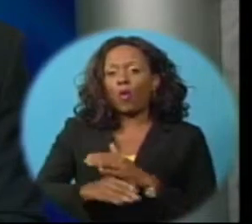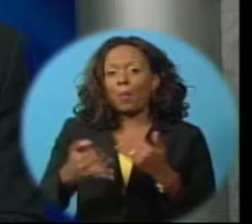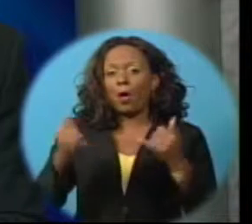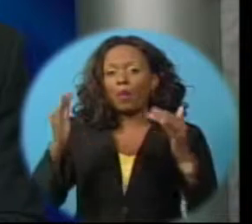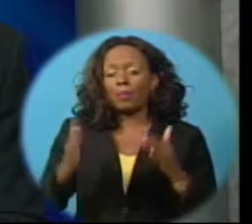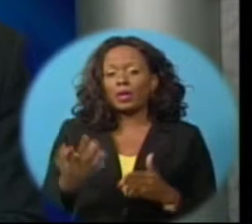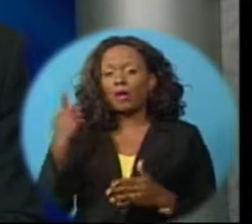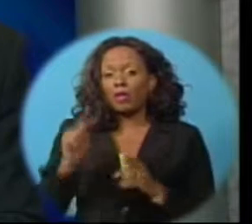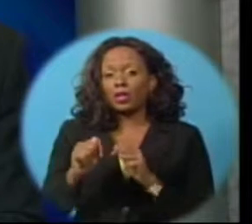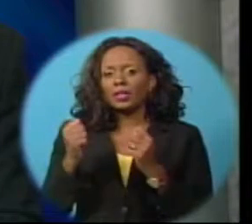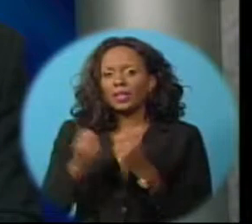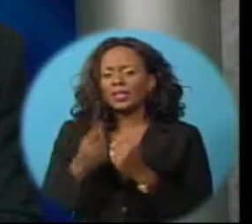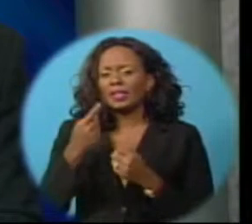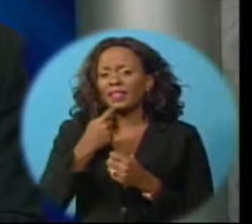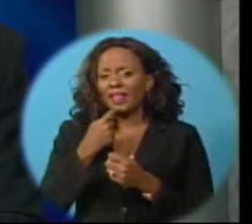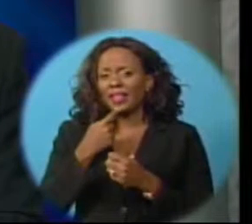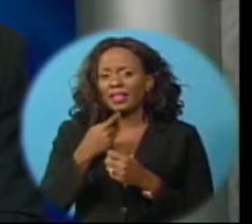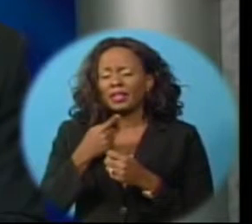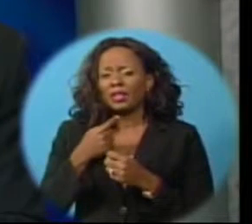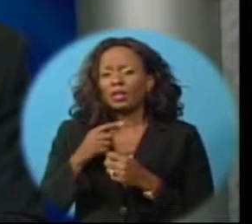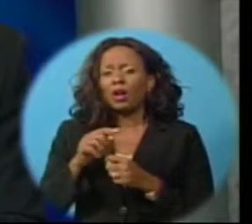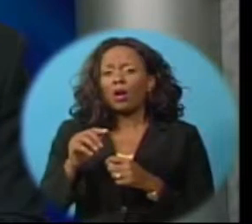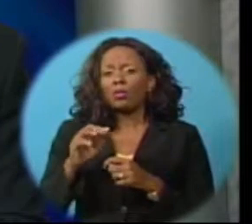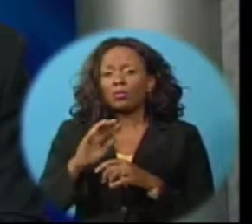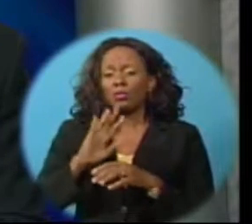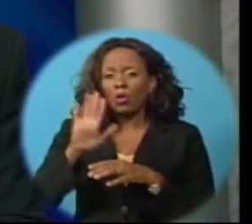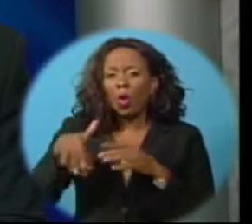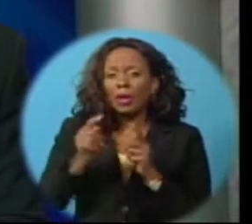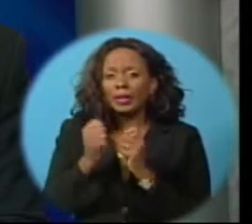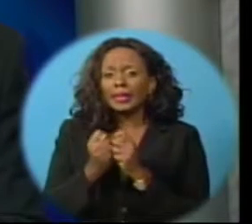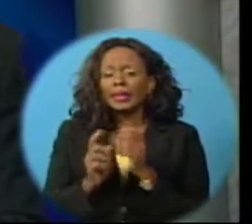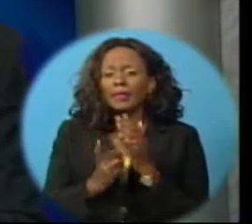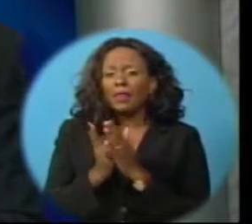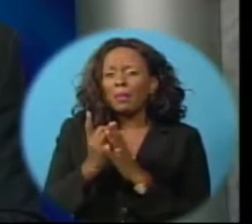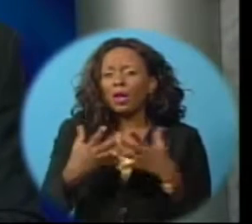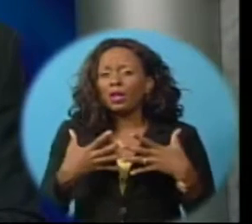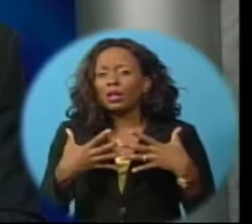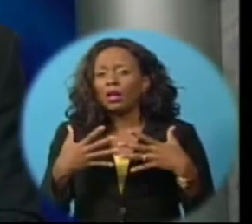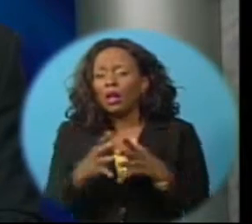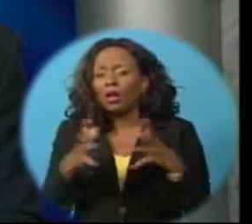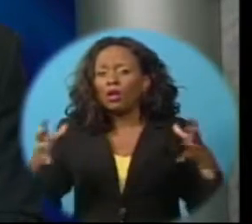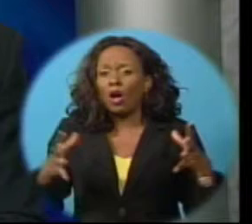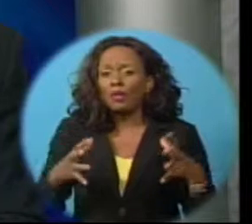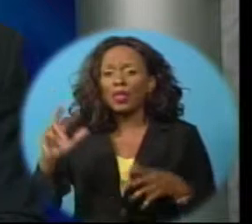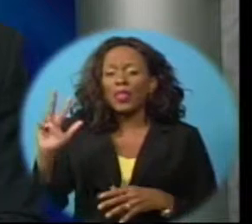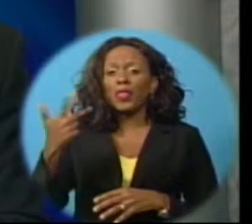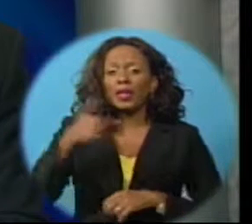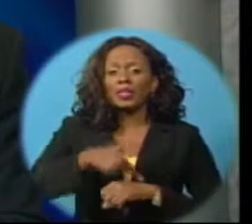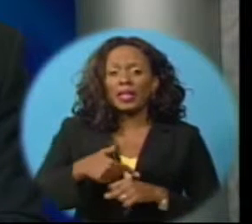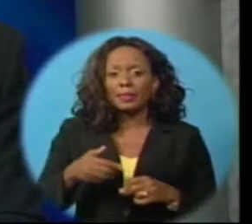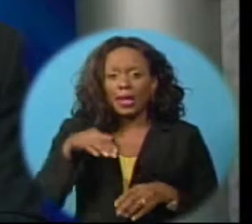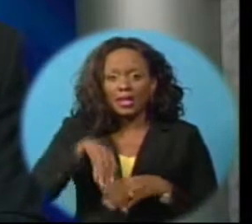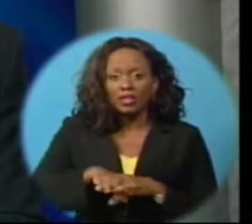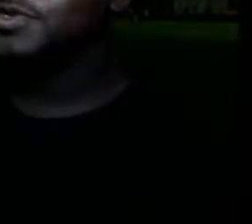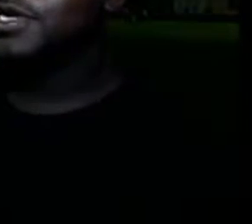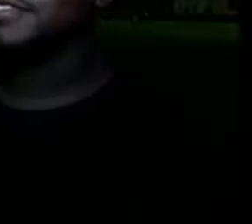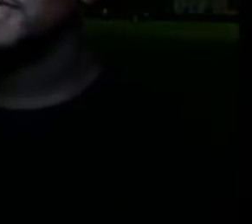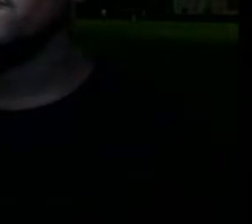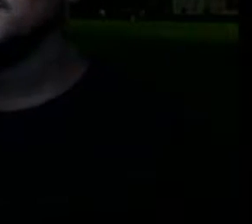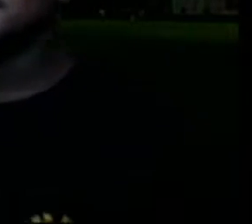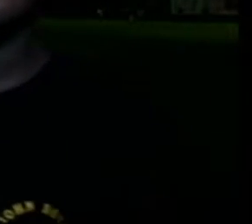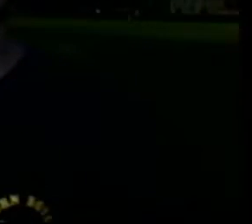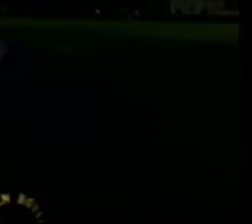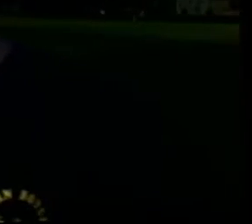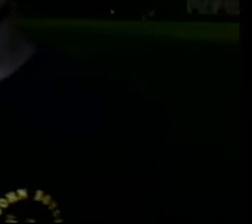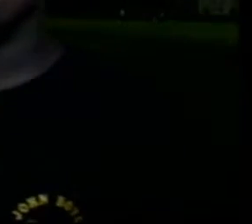Striker Tyrell Hinkson says the team has developed tremendously as the tournament enters its third year. The past 2 years we